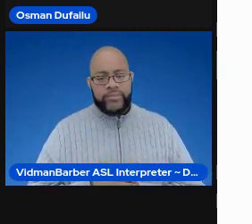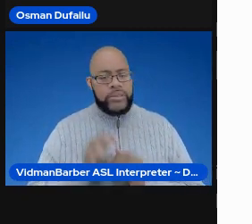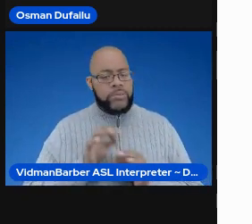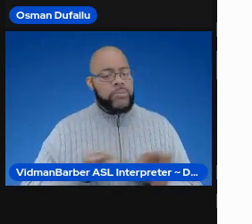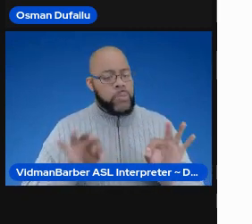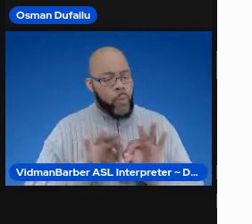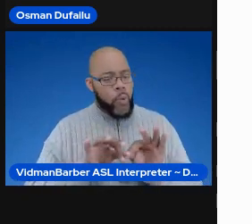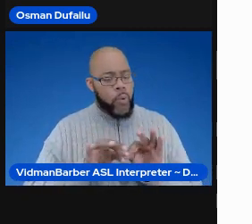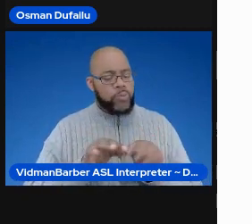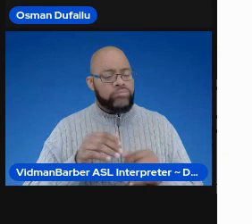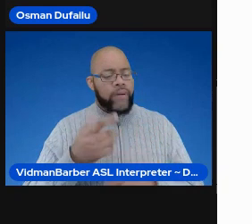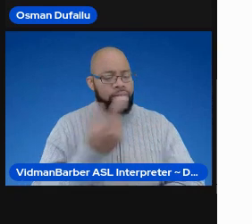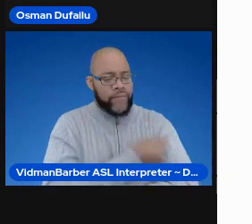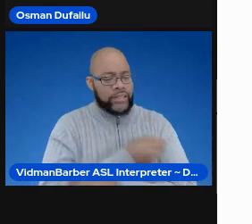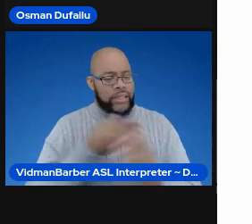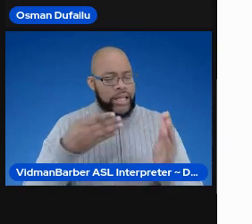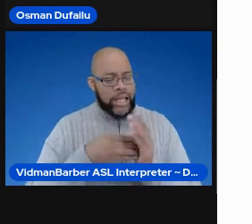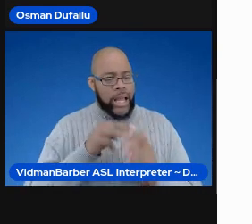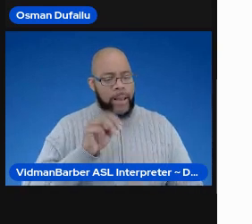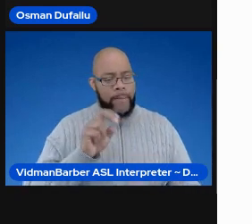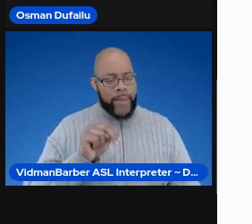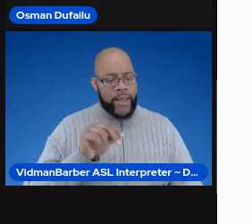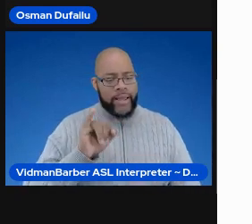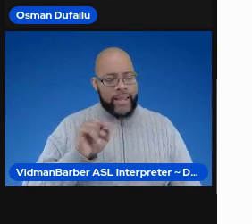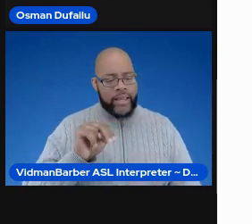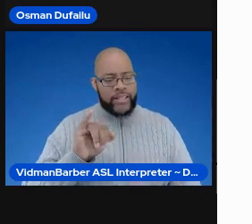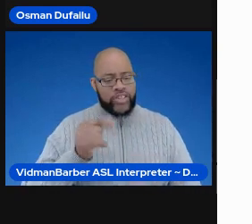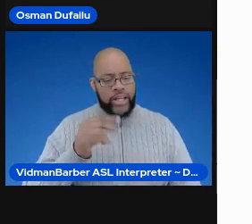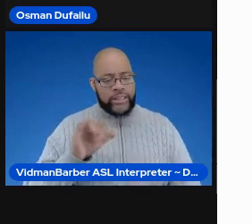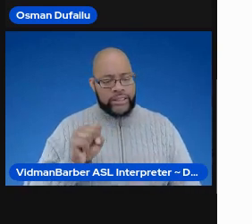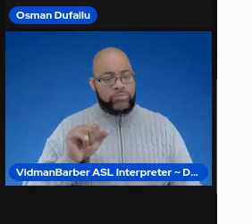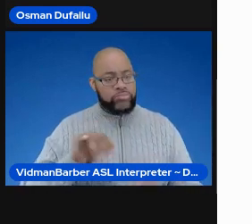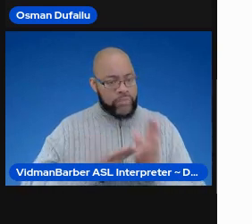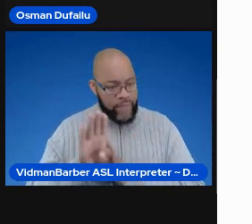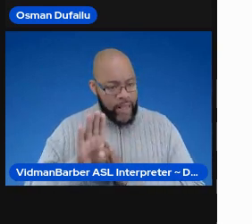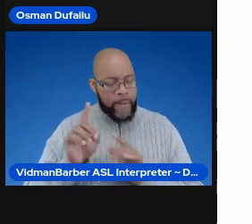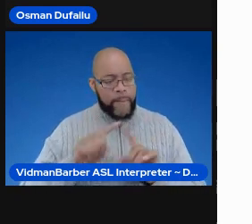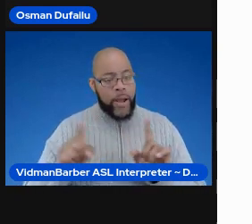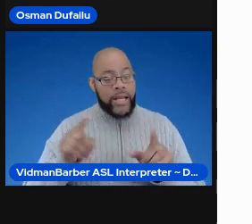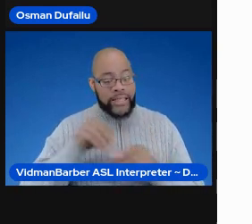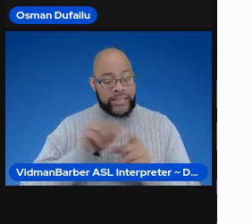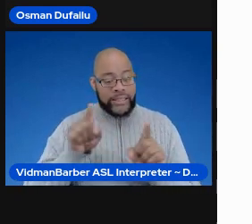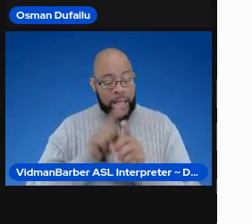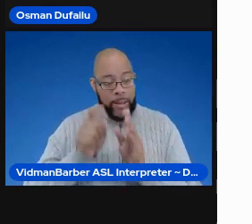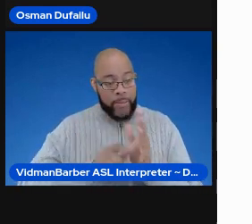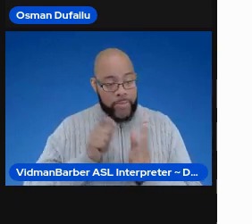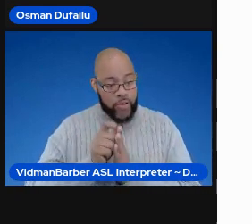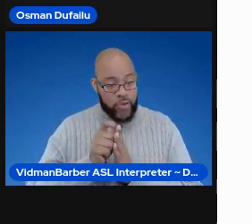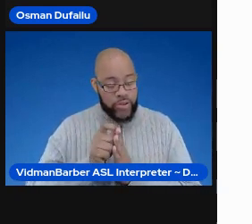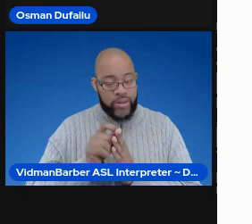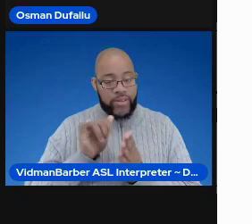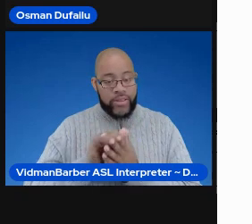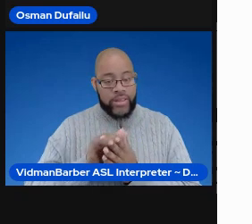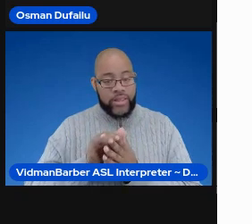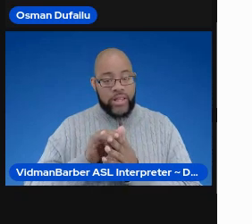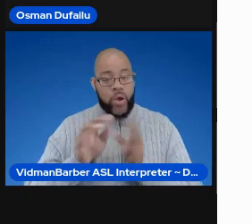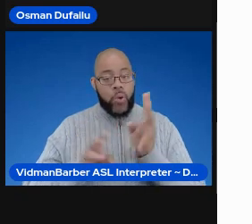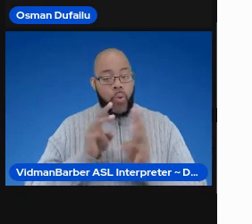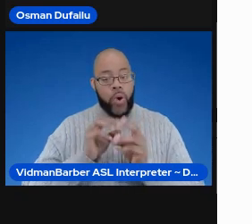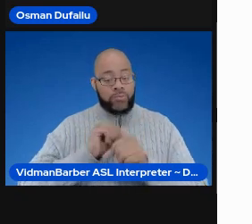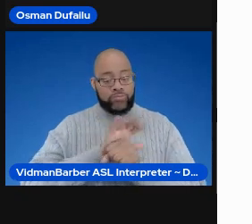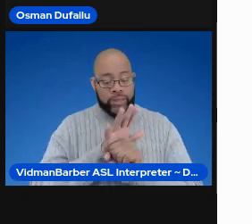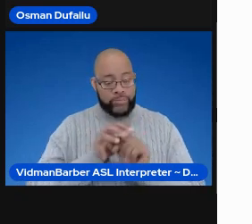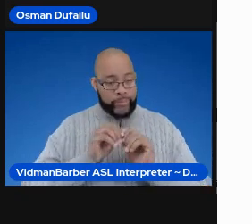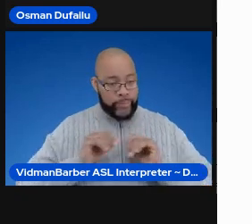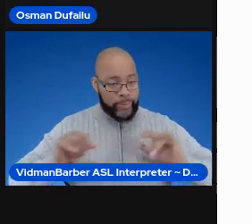The vaccine against meningitis was developed, but within the same period where the global pandemic was